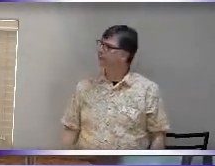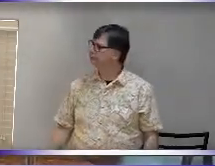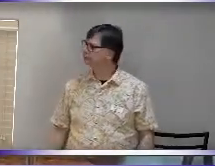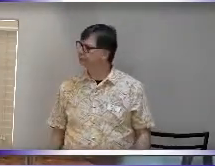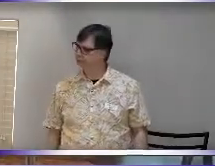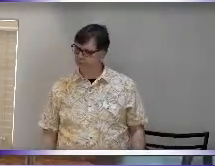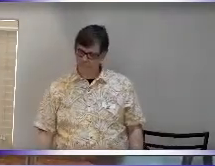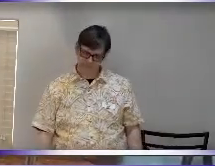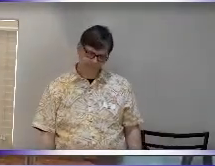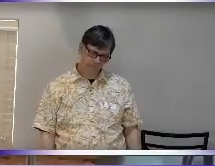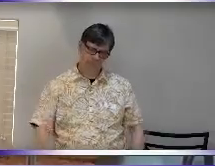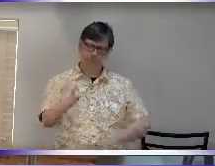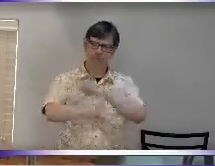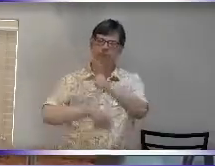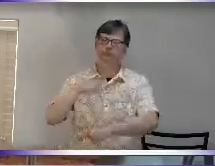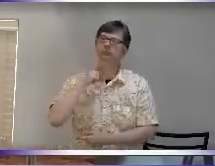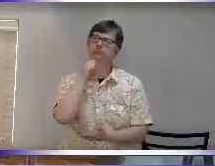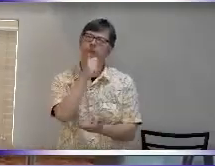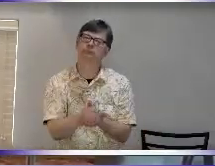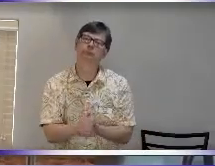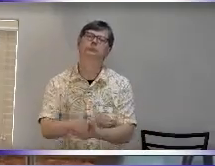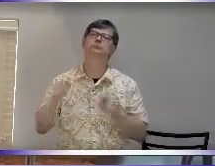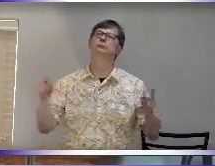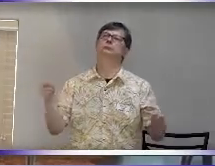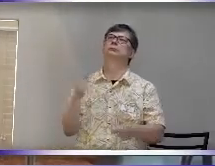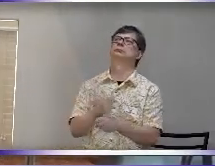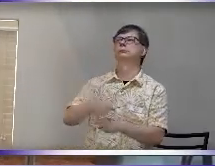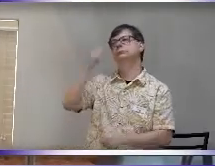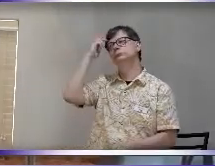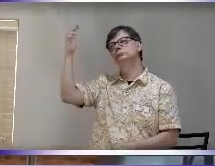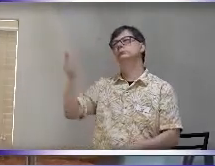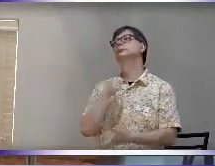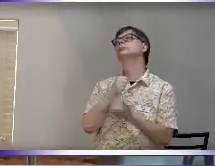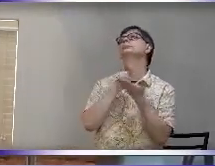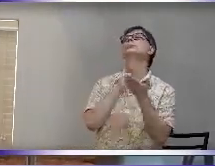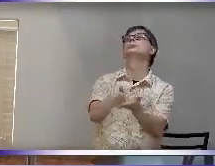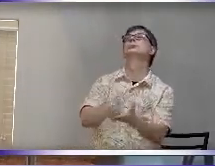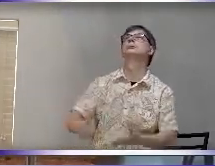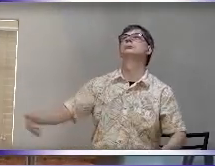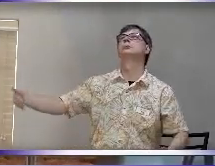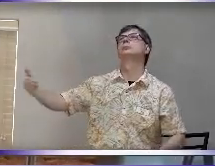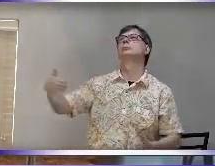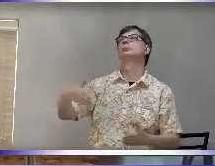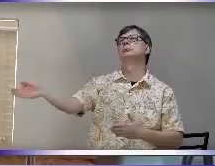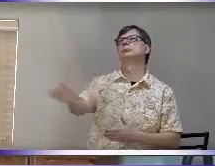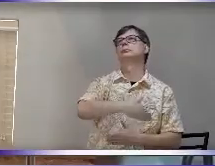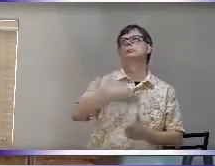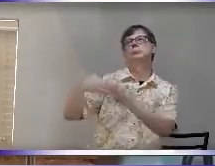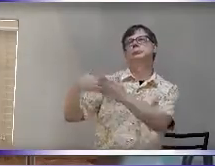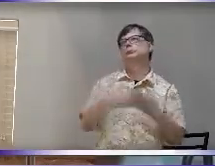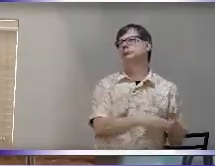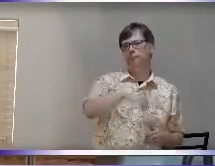And then how do the tools of science of mind assist us in moving beyond? Well,